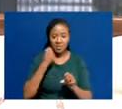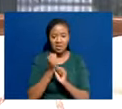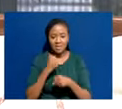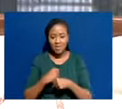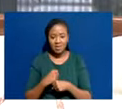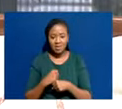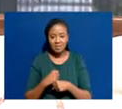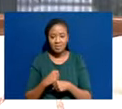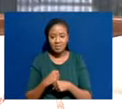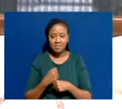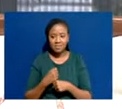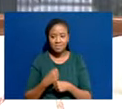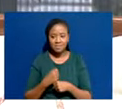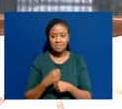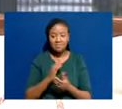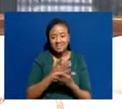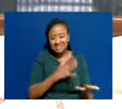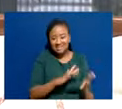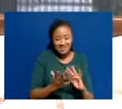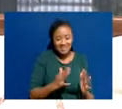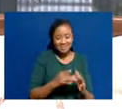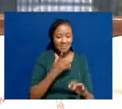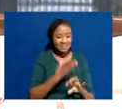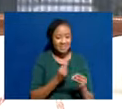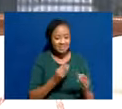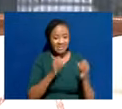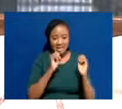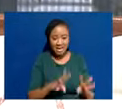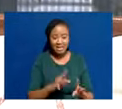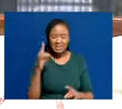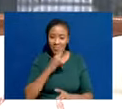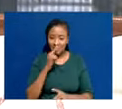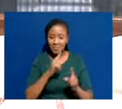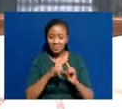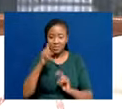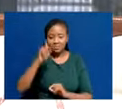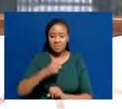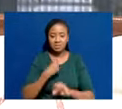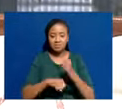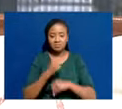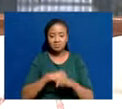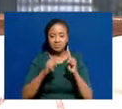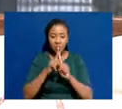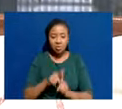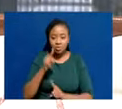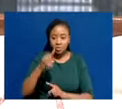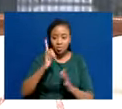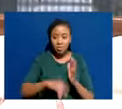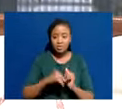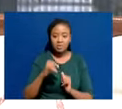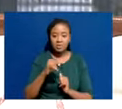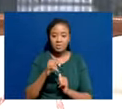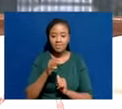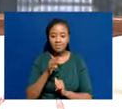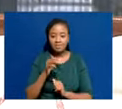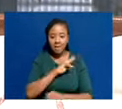popularity. Some things are tough, but it must be done. And that is what the mayor then said. He spoke about